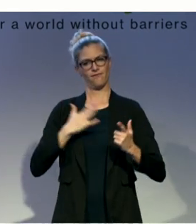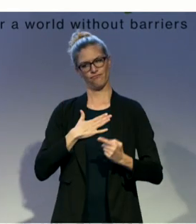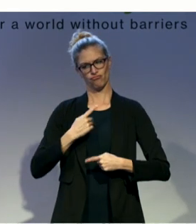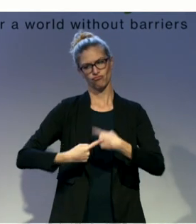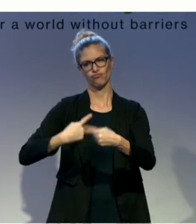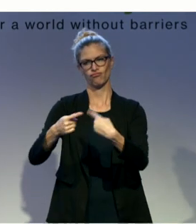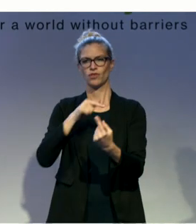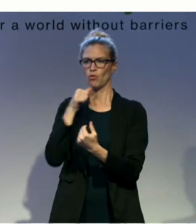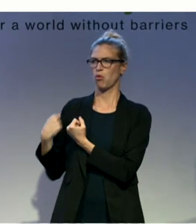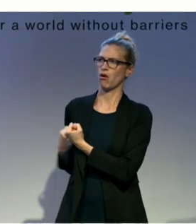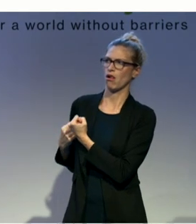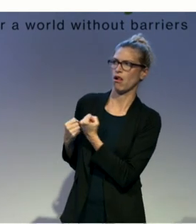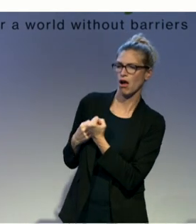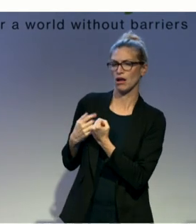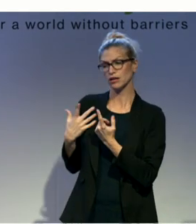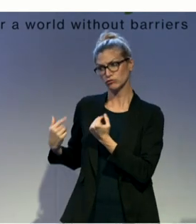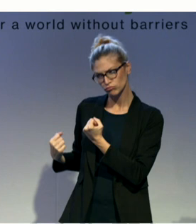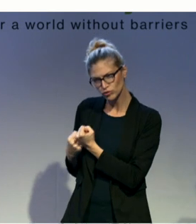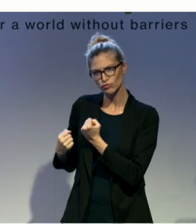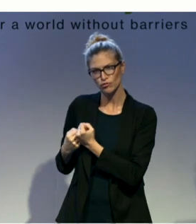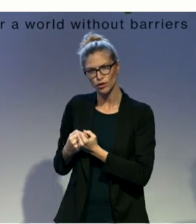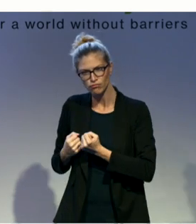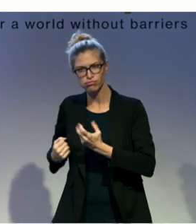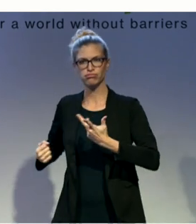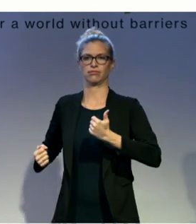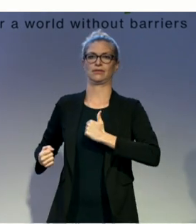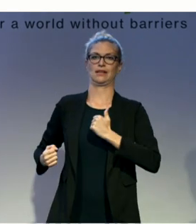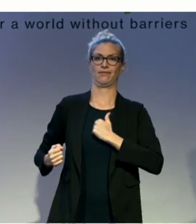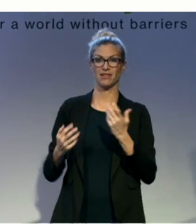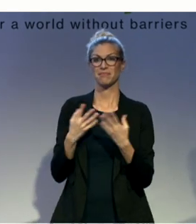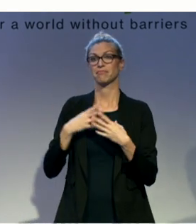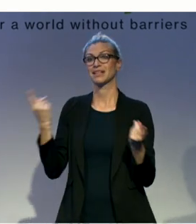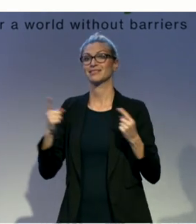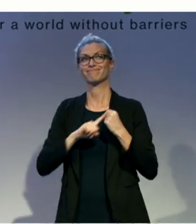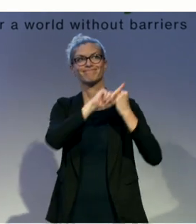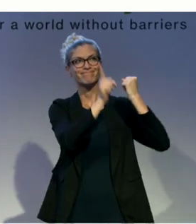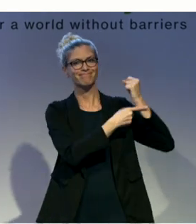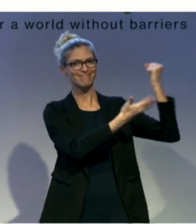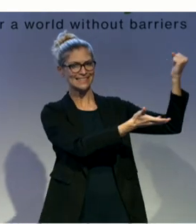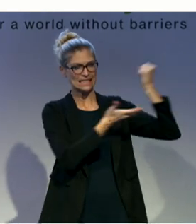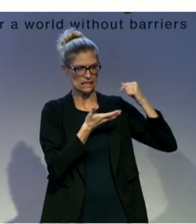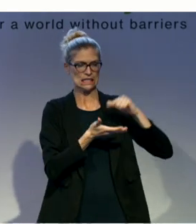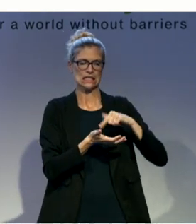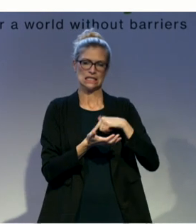Our biggest fear was securing funding, and a lot of our effort and energy was invested into this quest.